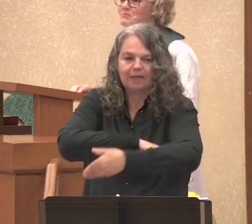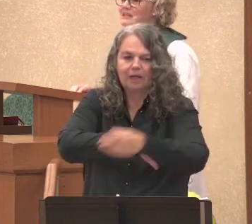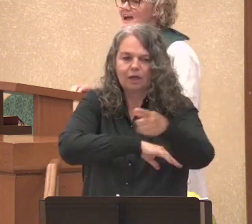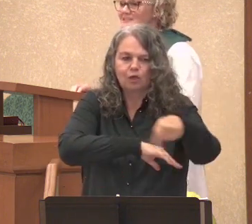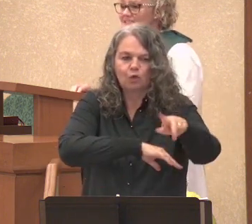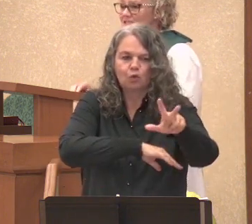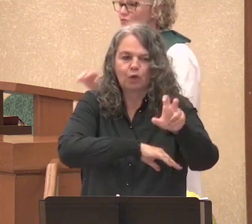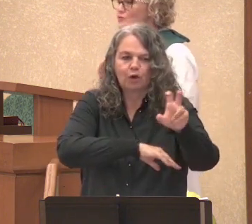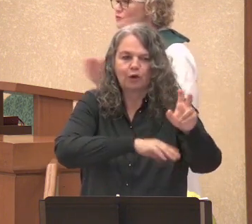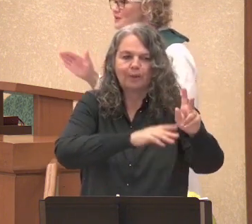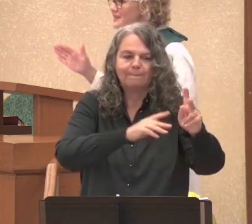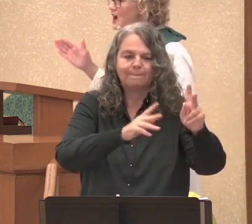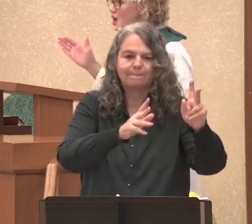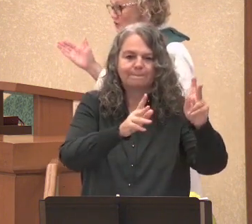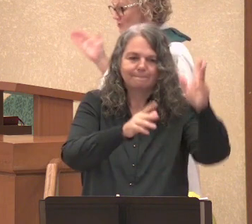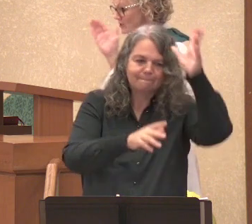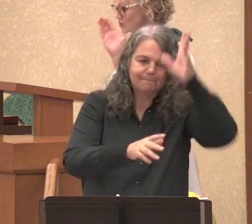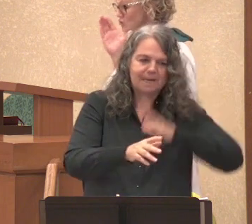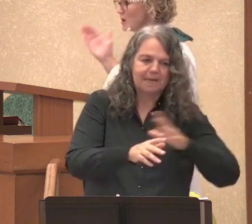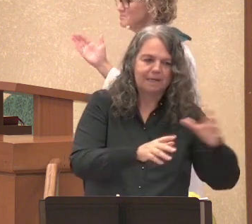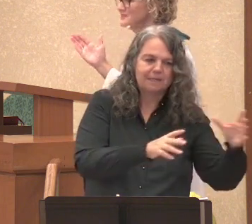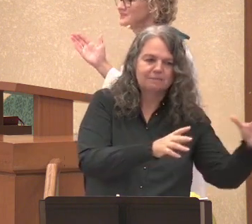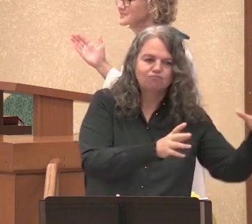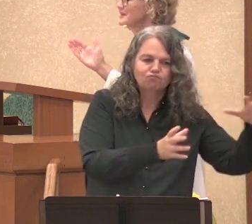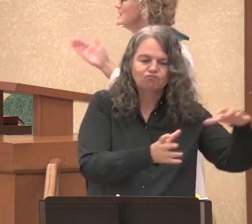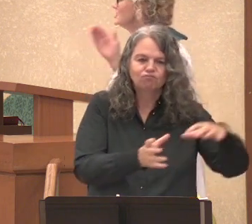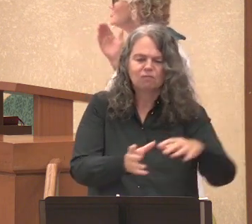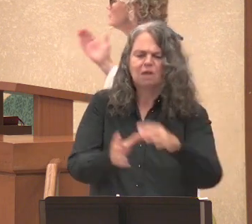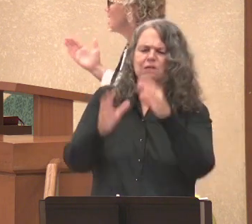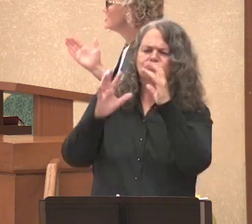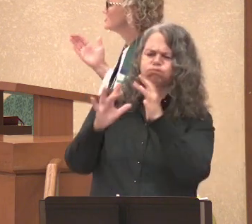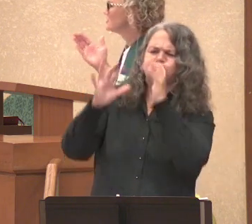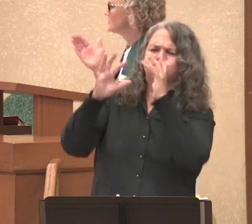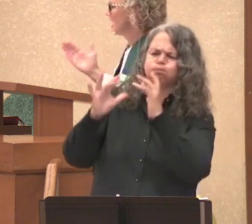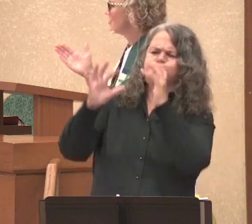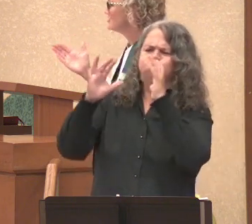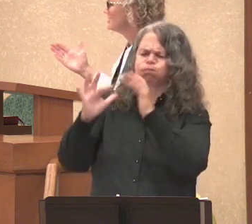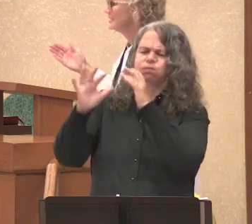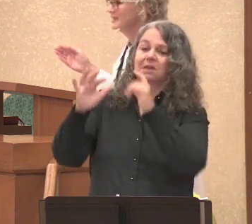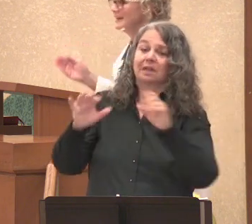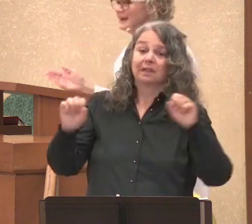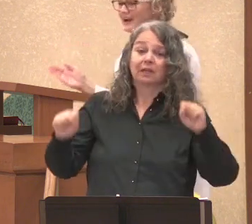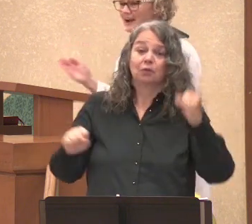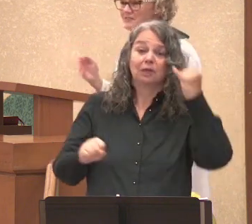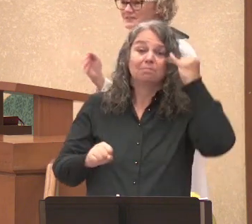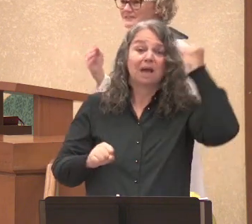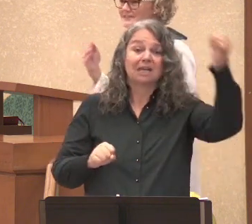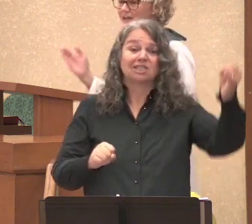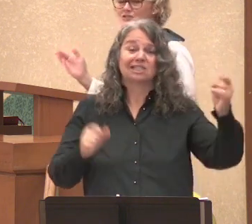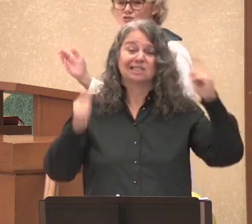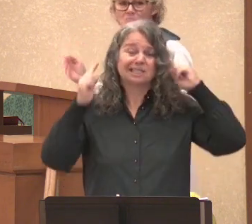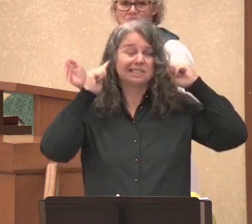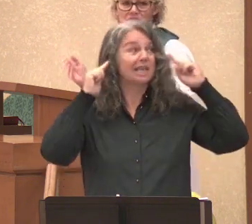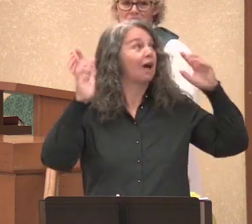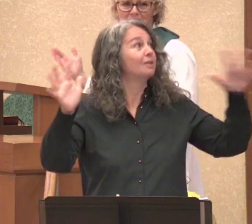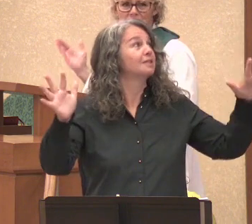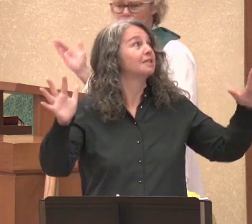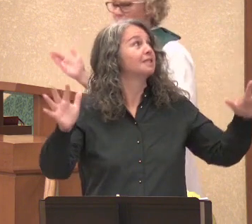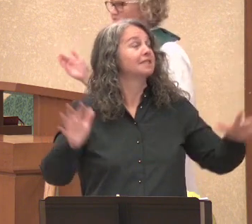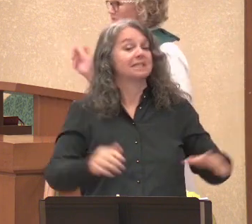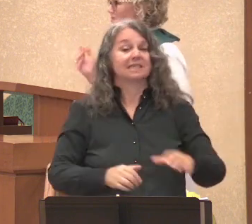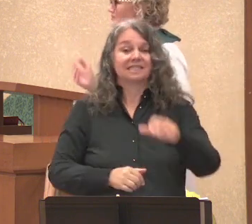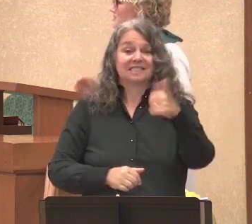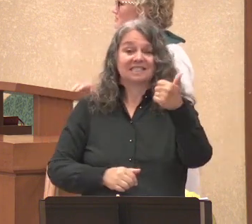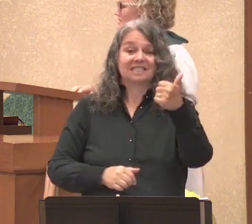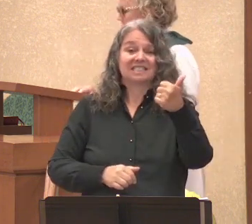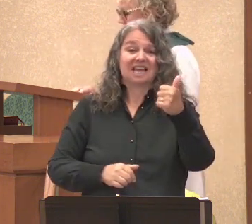men blasted 300 trumpets. Can you imagine the sound? I think 10 trumpets in a band room